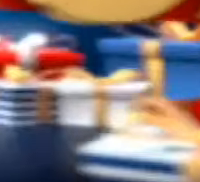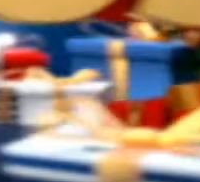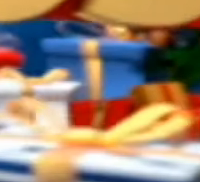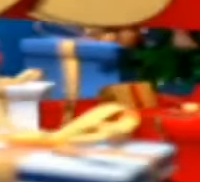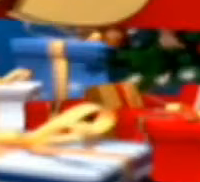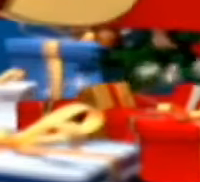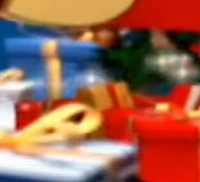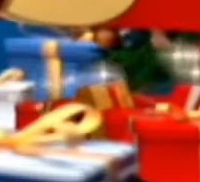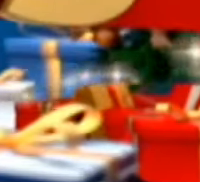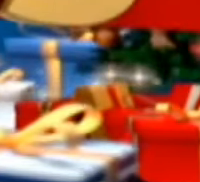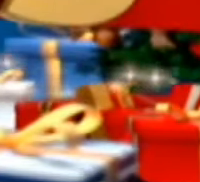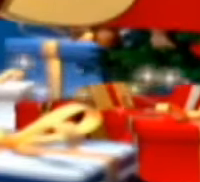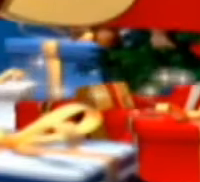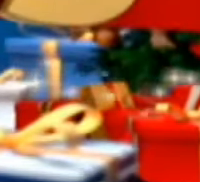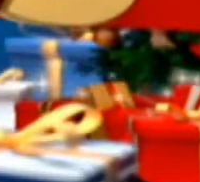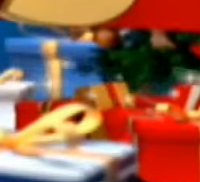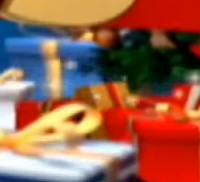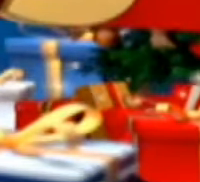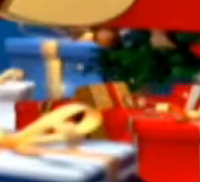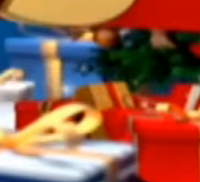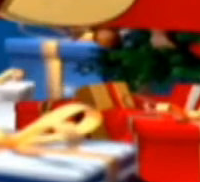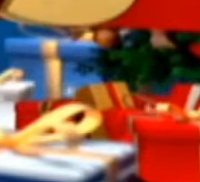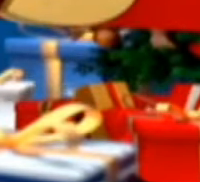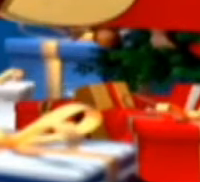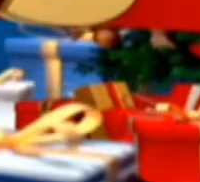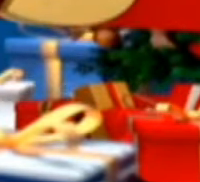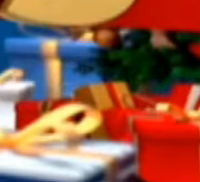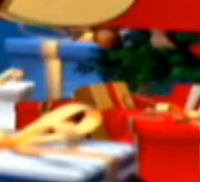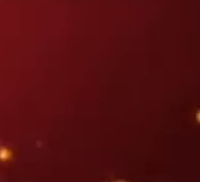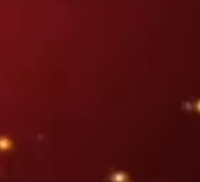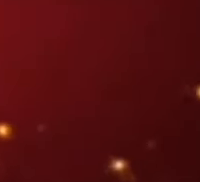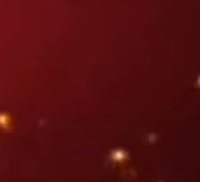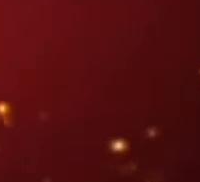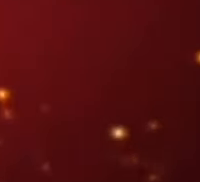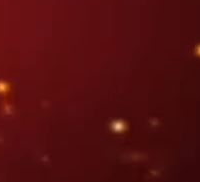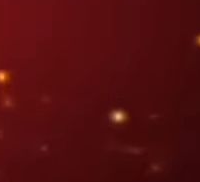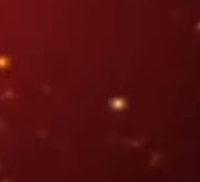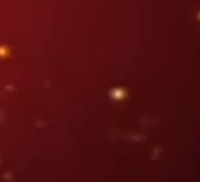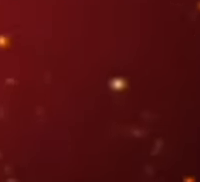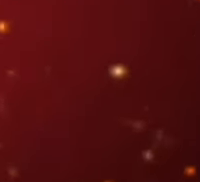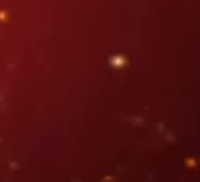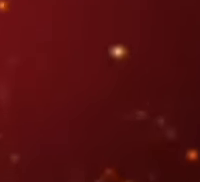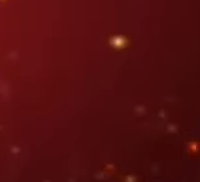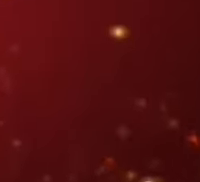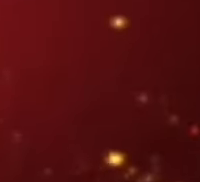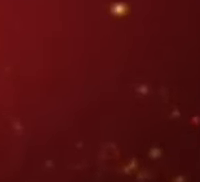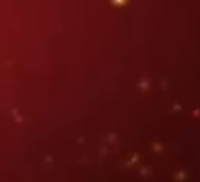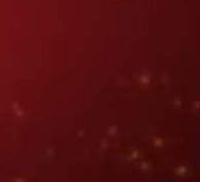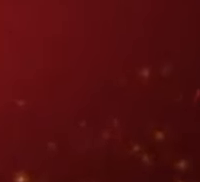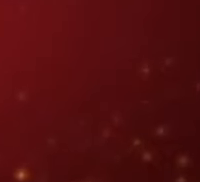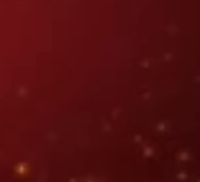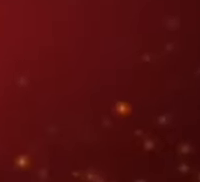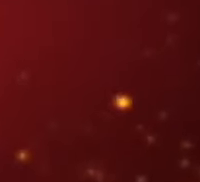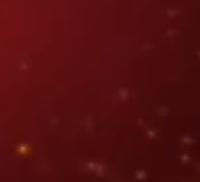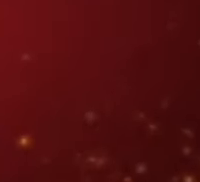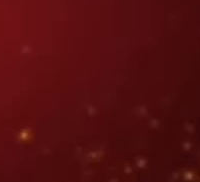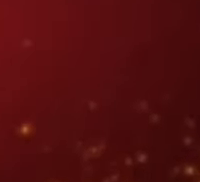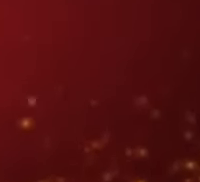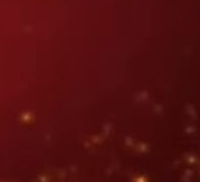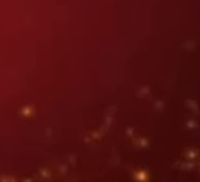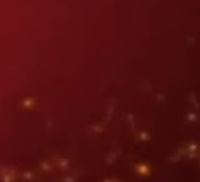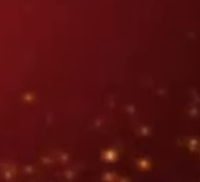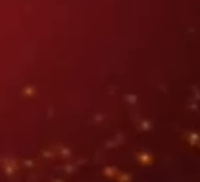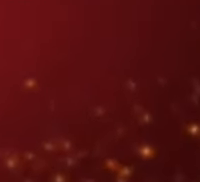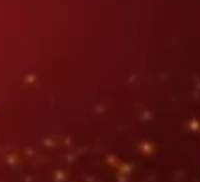$14.99. Don't miss out on unforgettable savings at the home of low prices this Christmas, only at ShopRite. Lower prices you